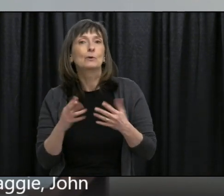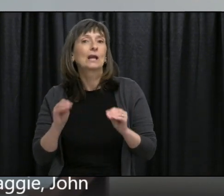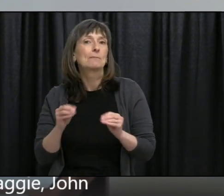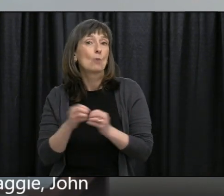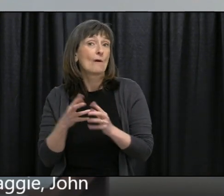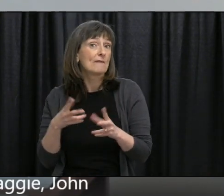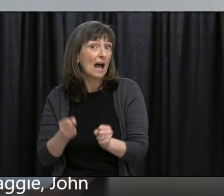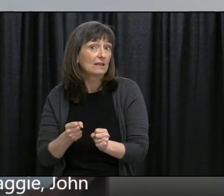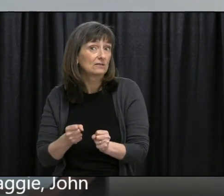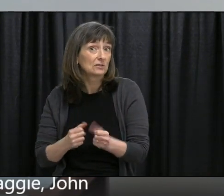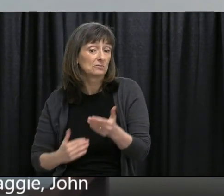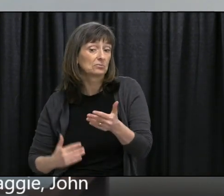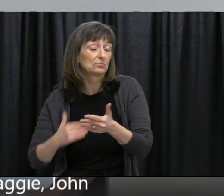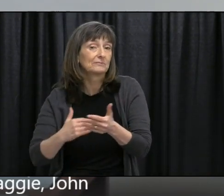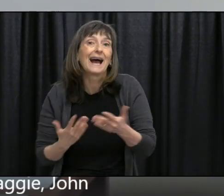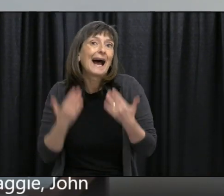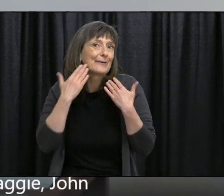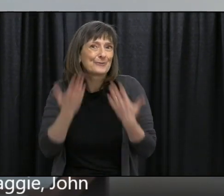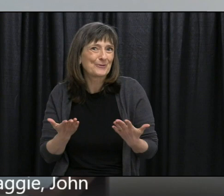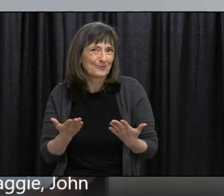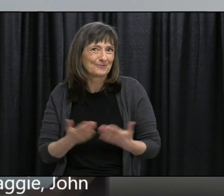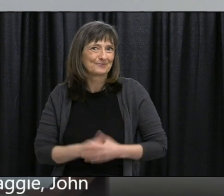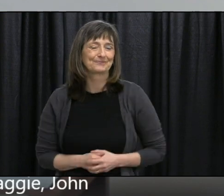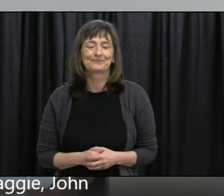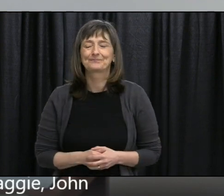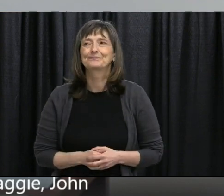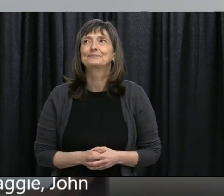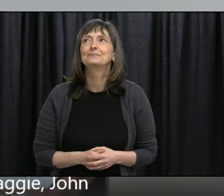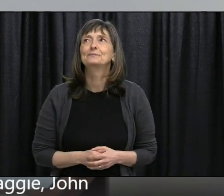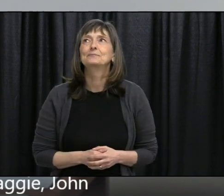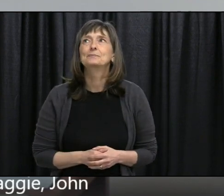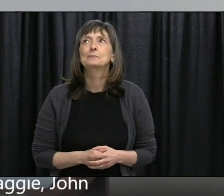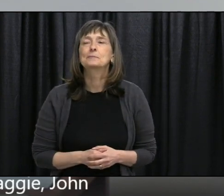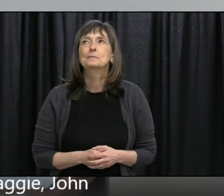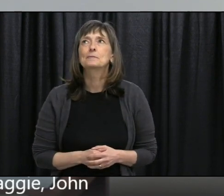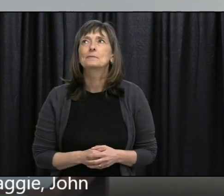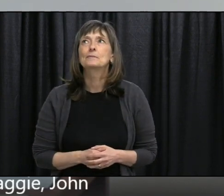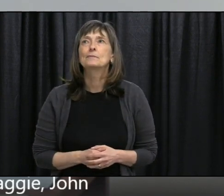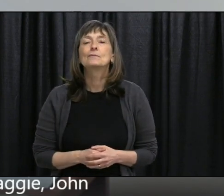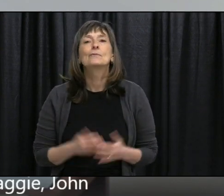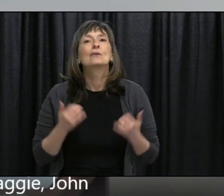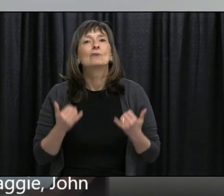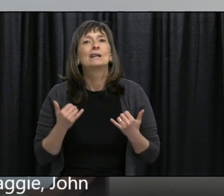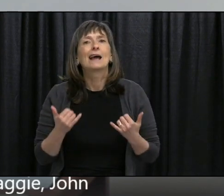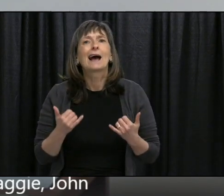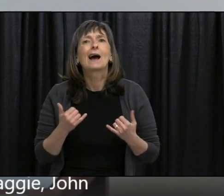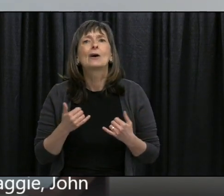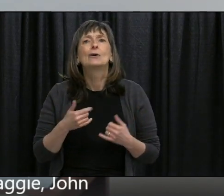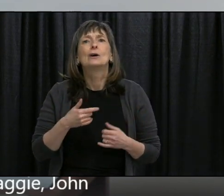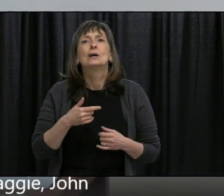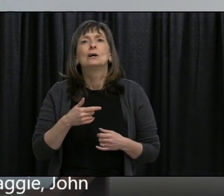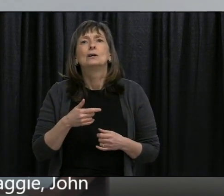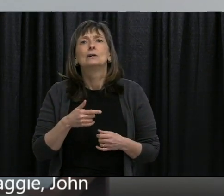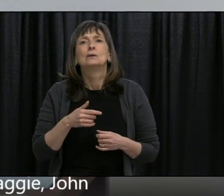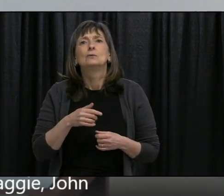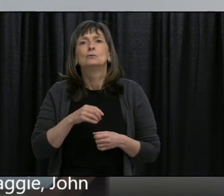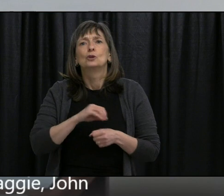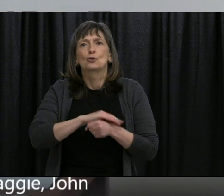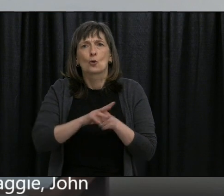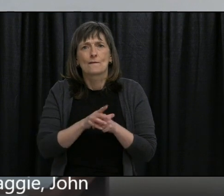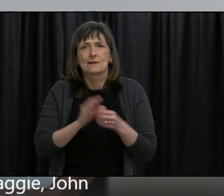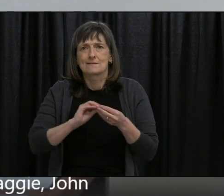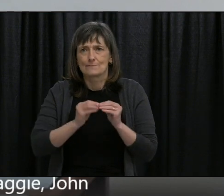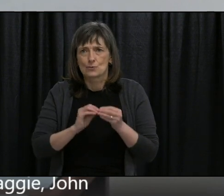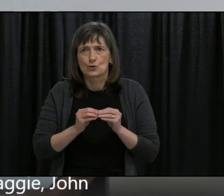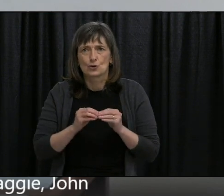frame. Thank you. And when it comes to COVID cases, we're getting the breakdown of like age and gender, but I was wondering, when it